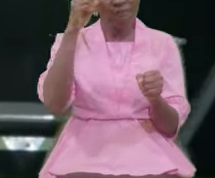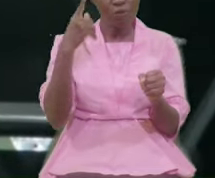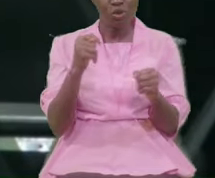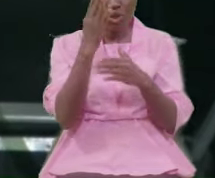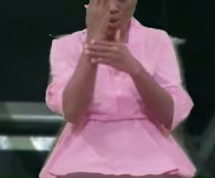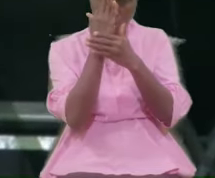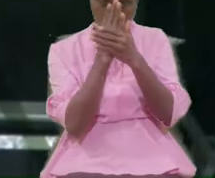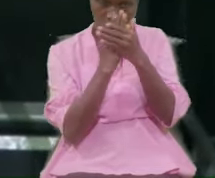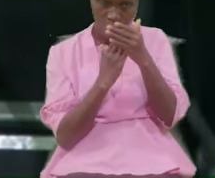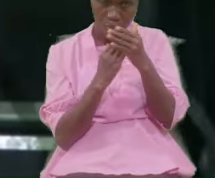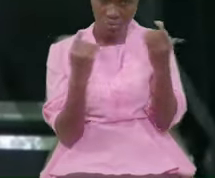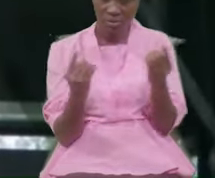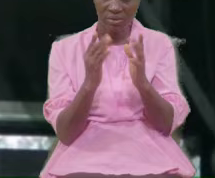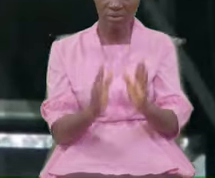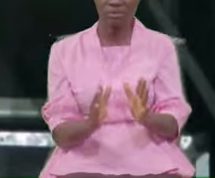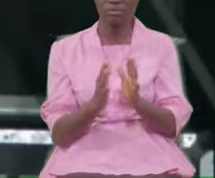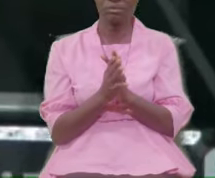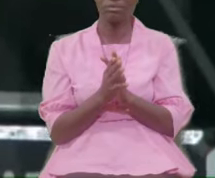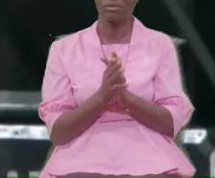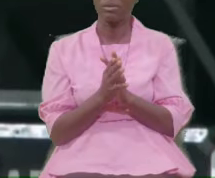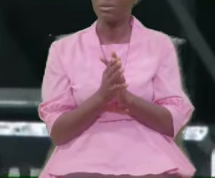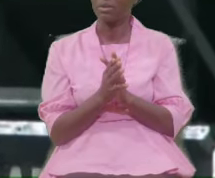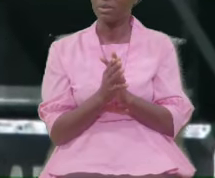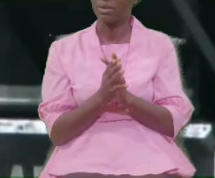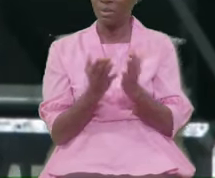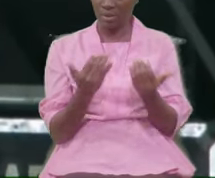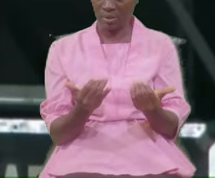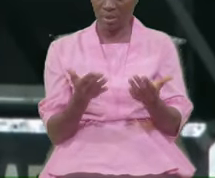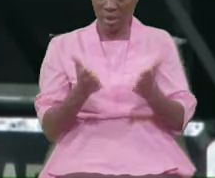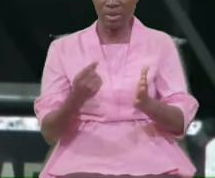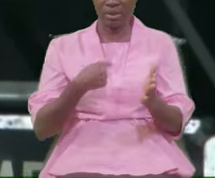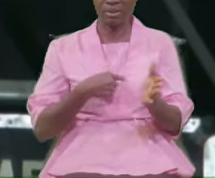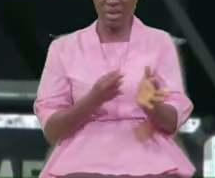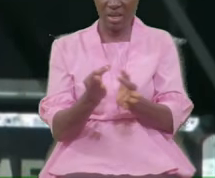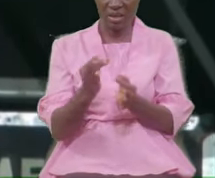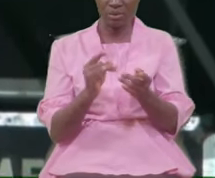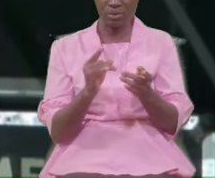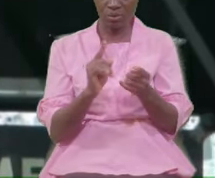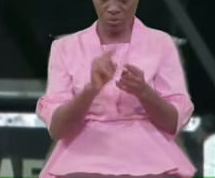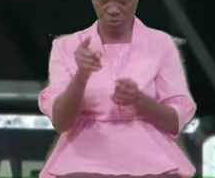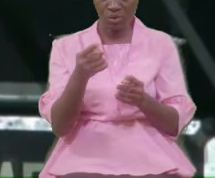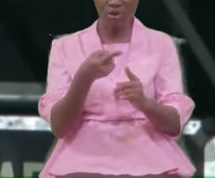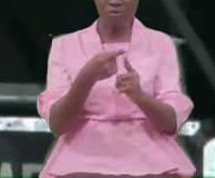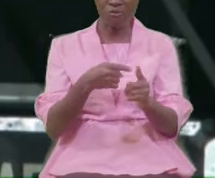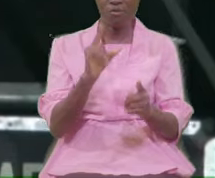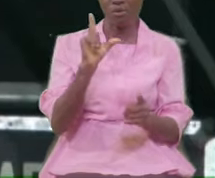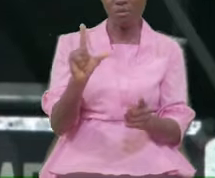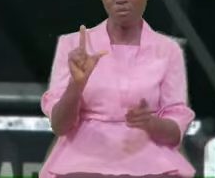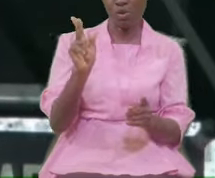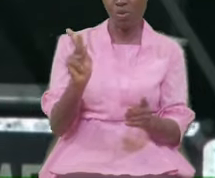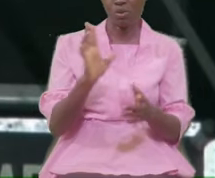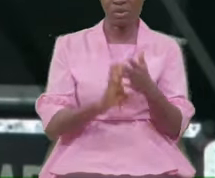para nag-antos tungod let me illustrate that from Luke 19 dinas sa Luke